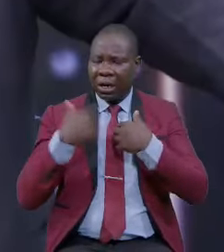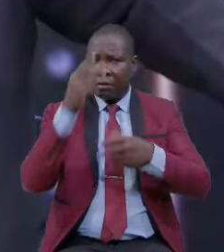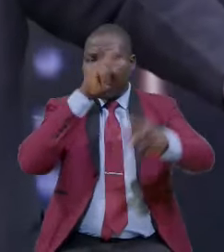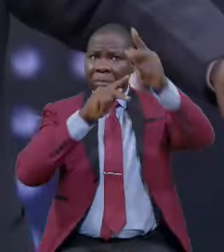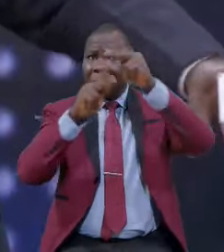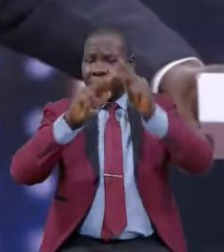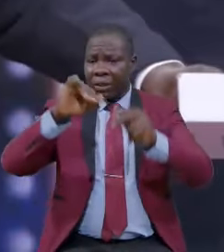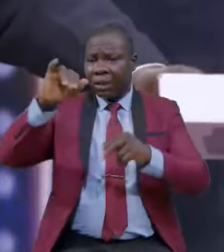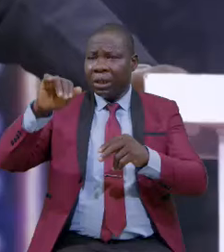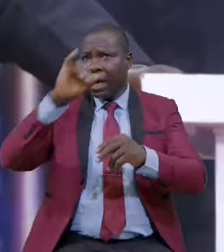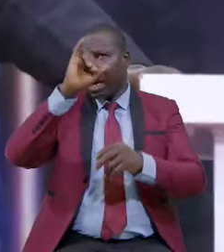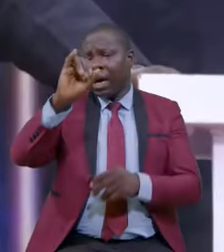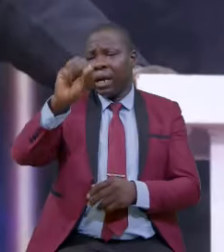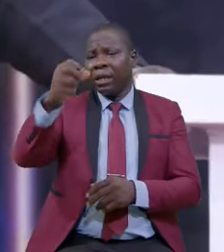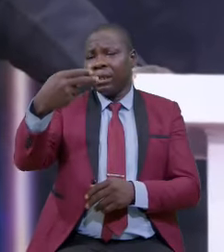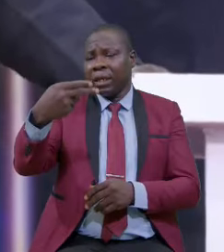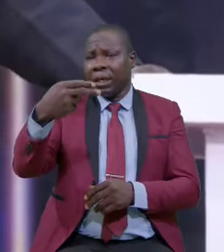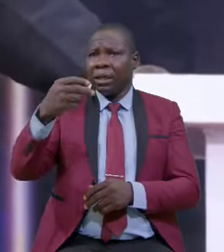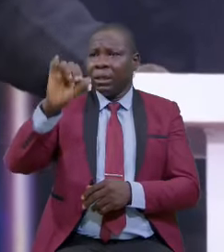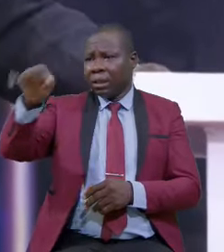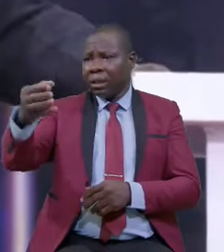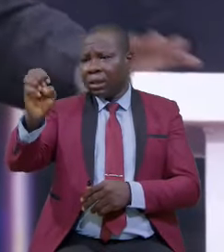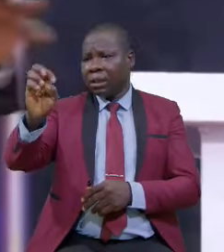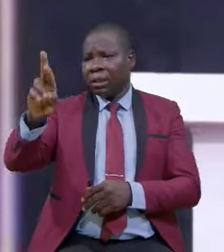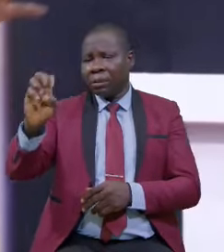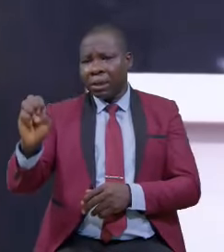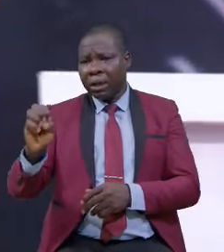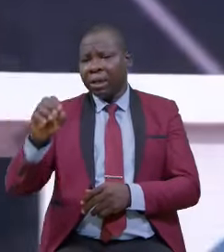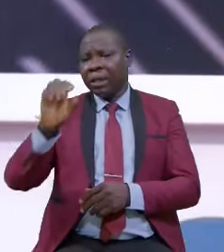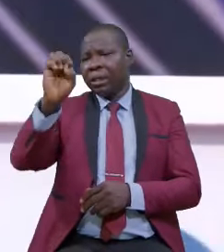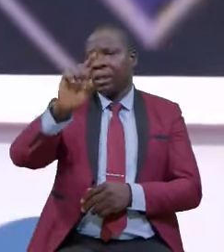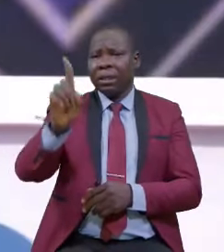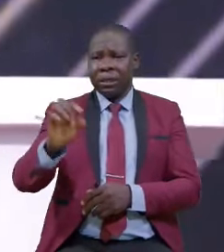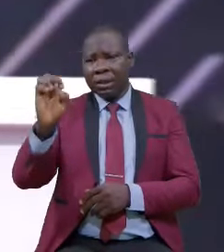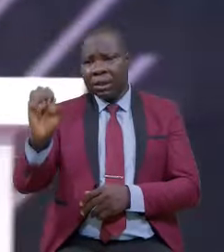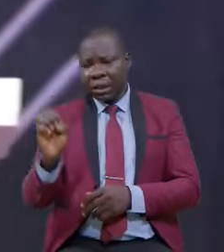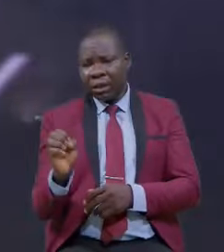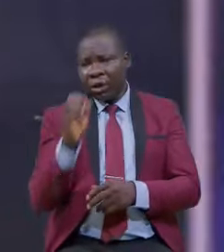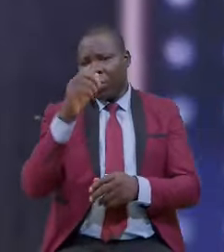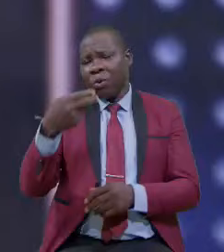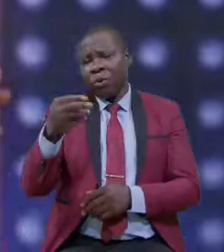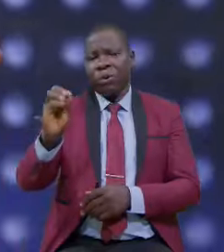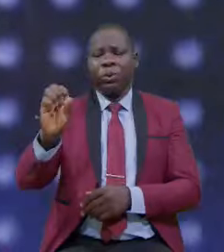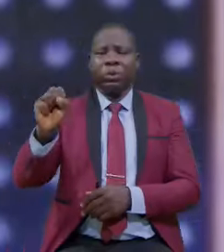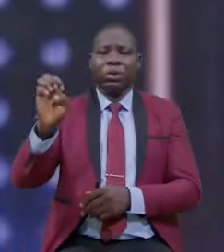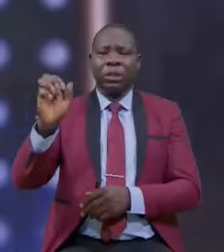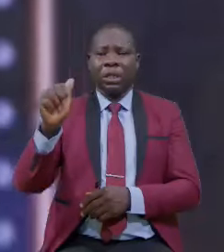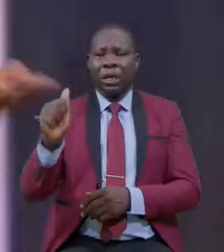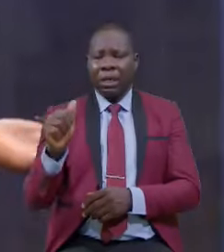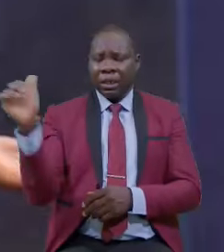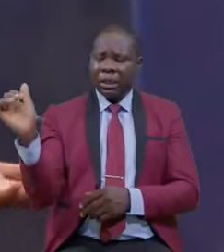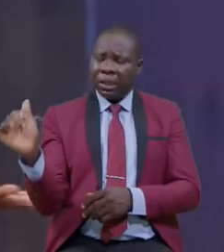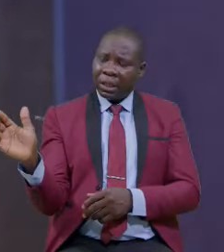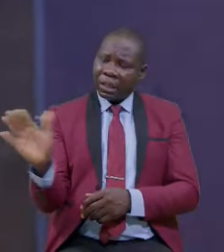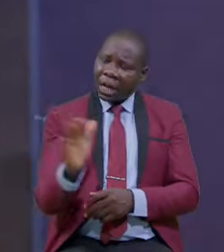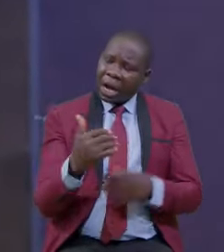of Lamentation, and they have Hosea, they have Micah, and they have Jonah, and they have Joel, and